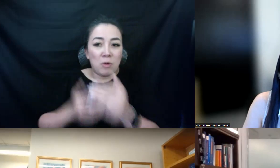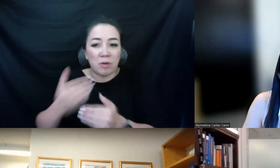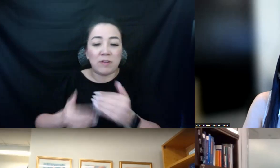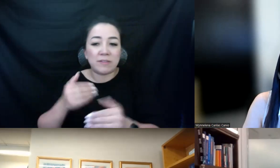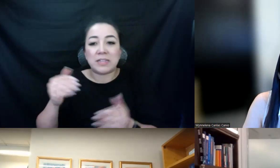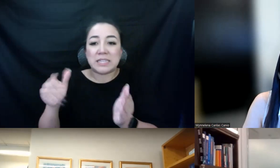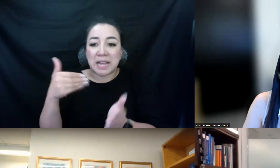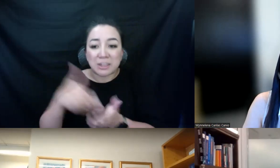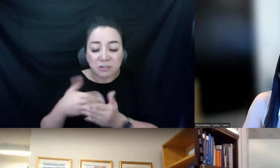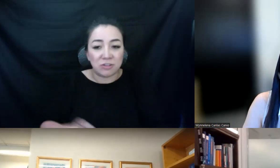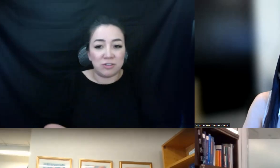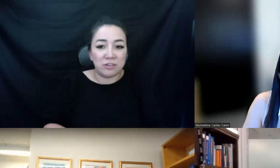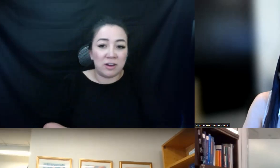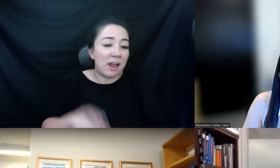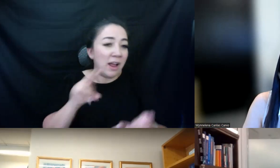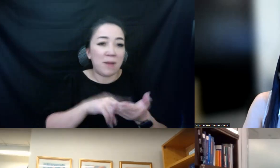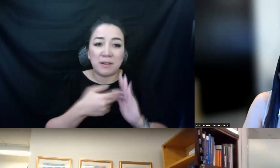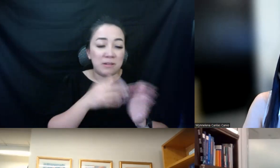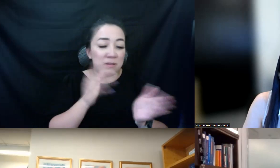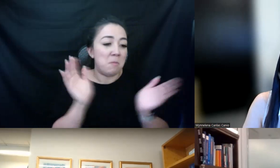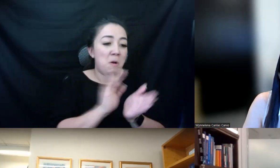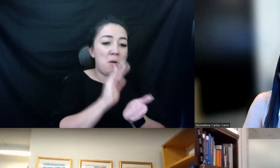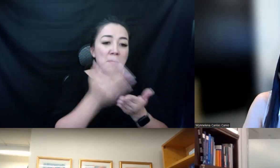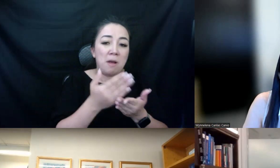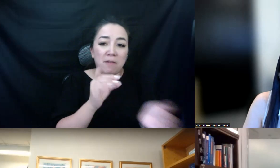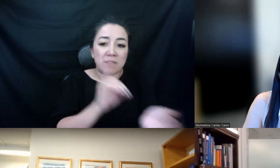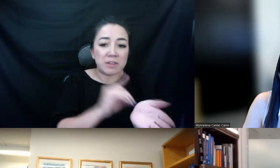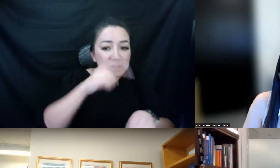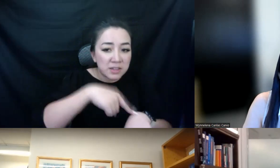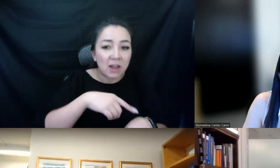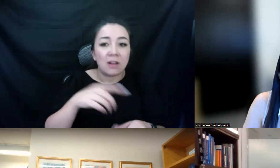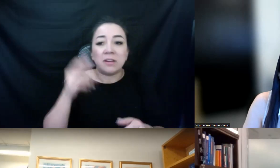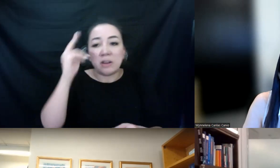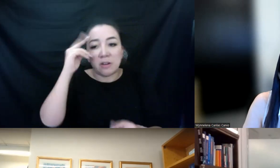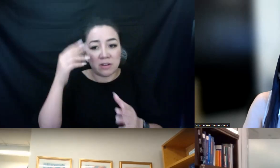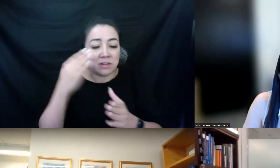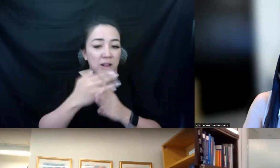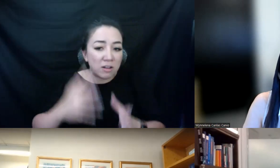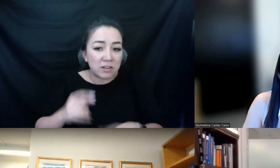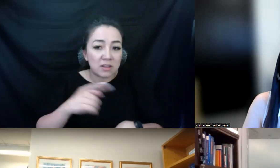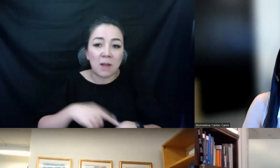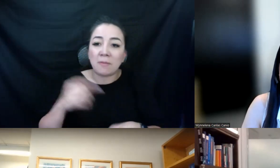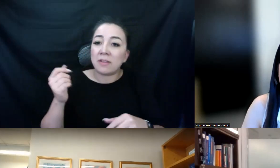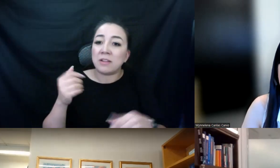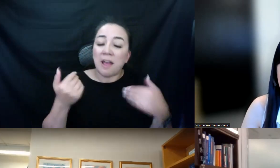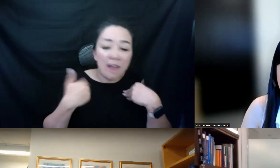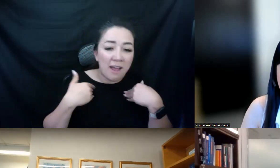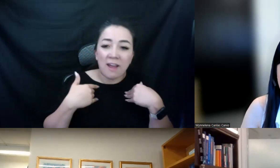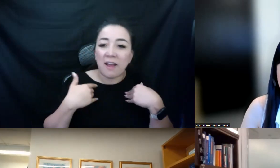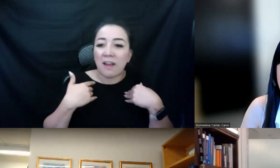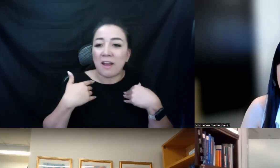I mean, small amounts of physician time, neuropsychologist time, but even just to have